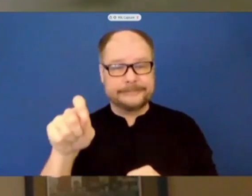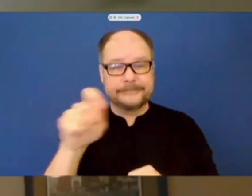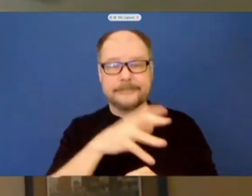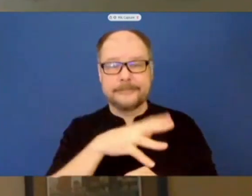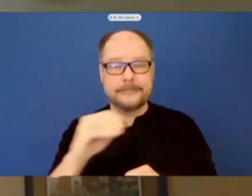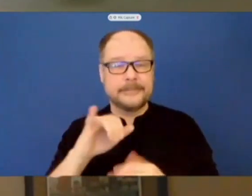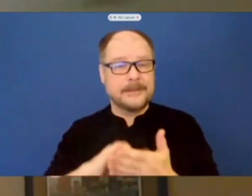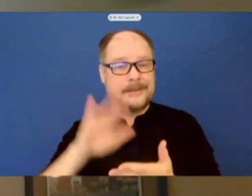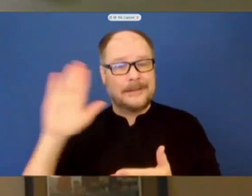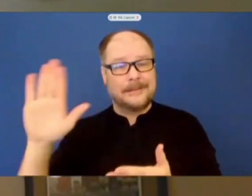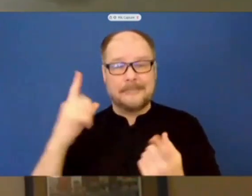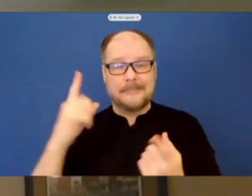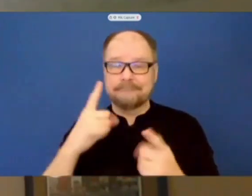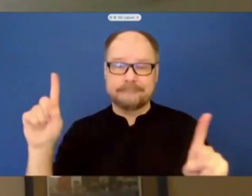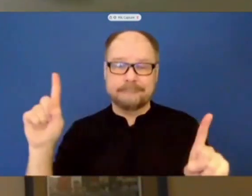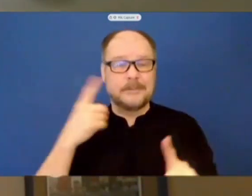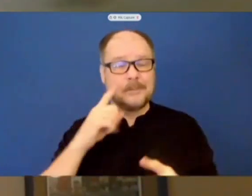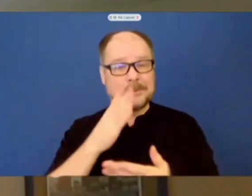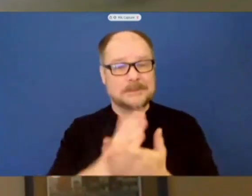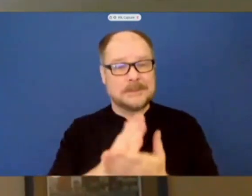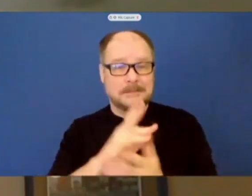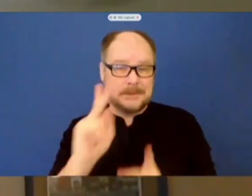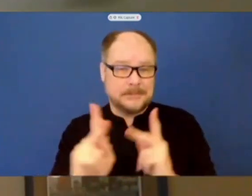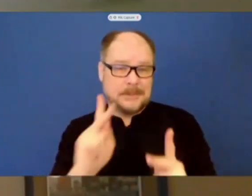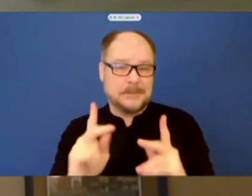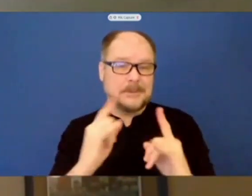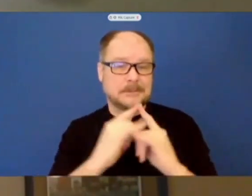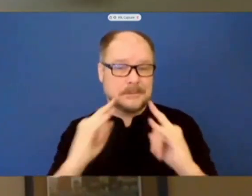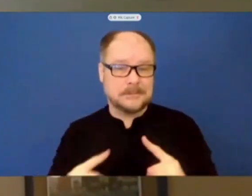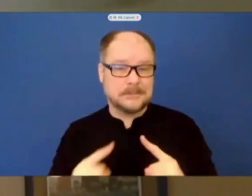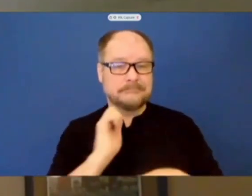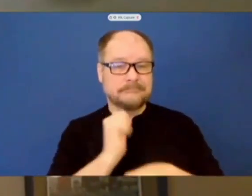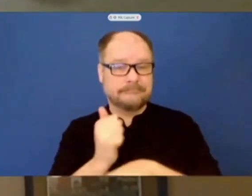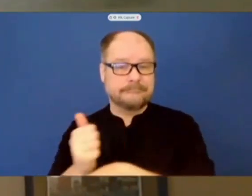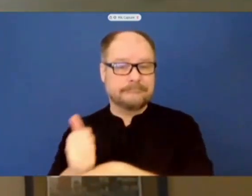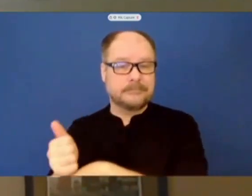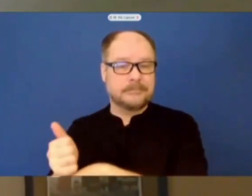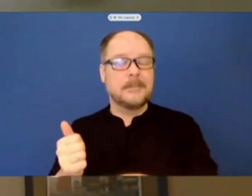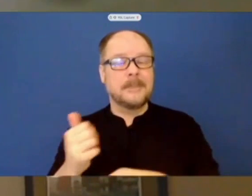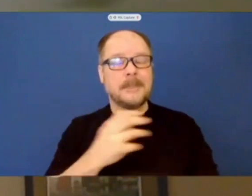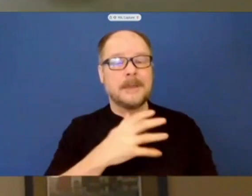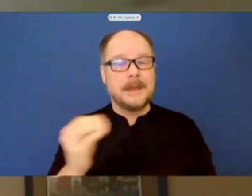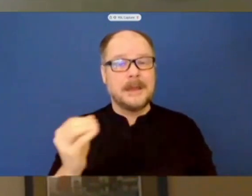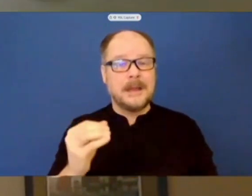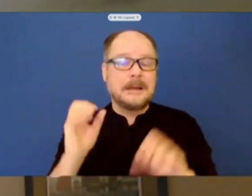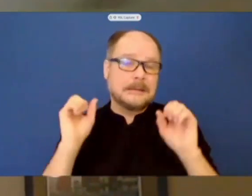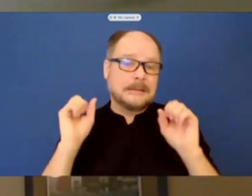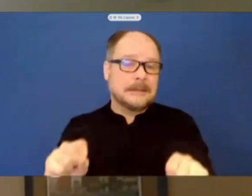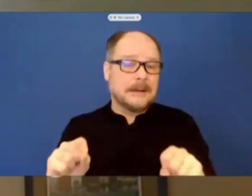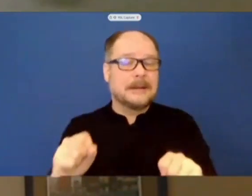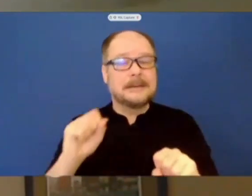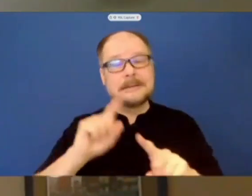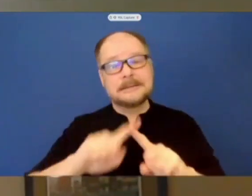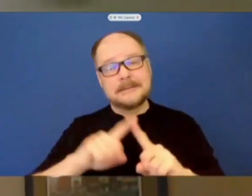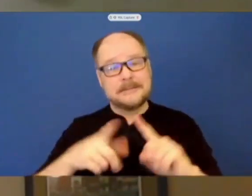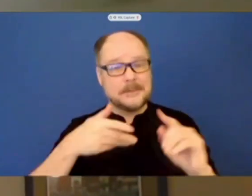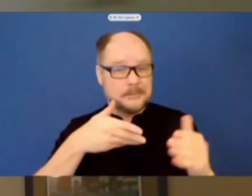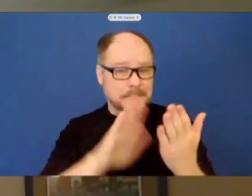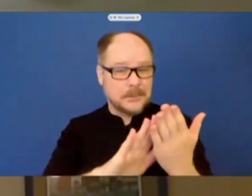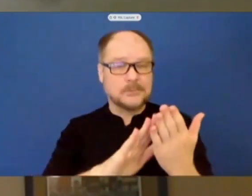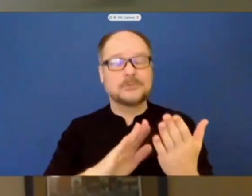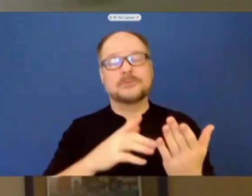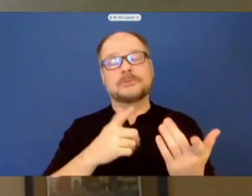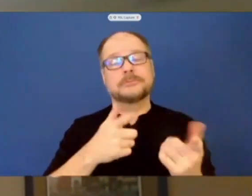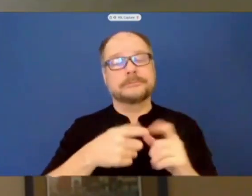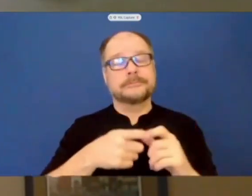tool from keeping people from doing this. So I think there's multiple ways that you can approach it. You can approach it from a property owner perspective, but you